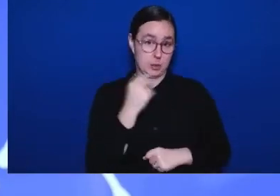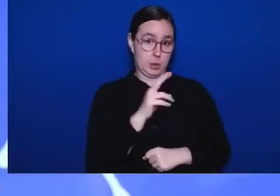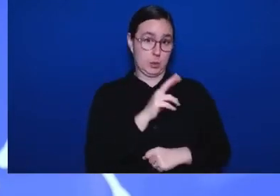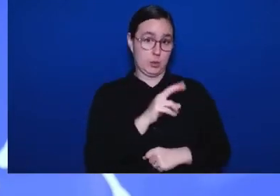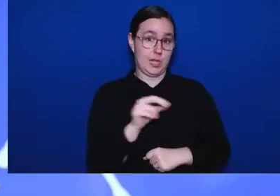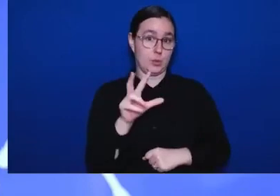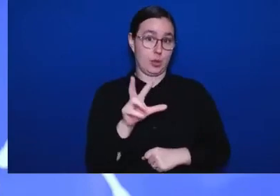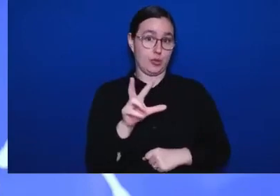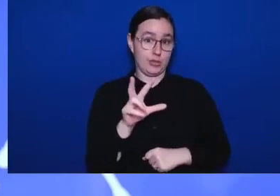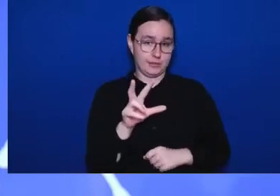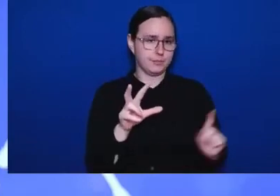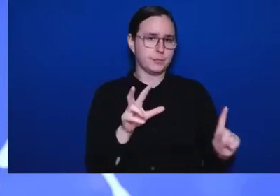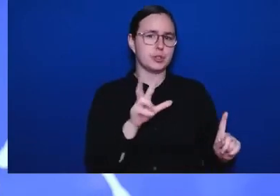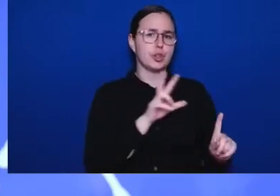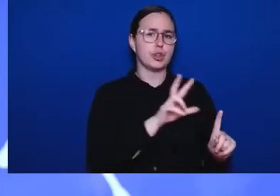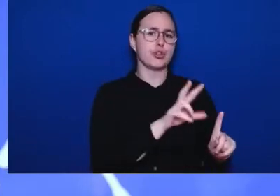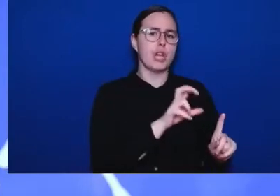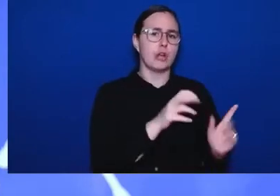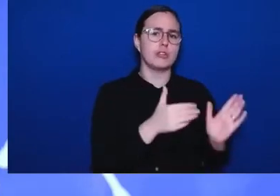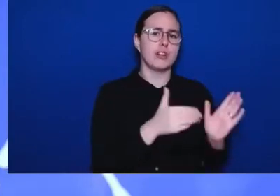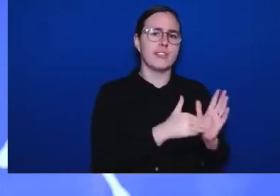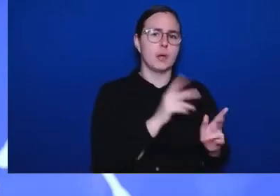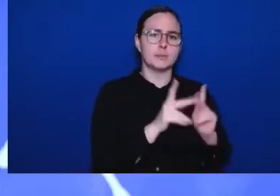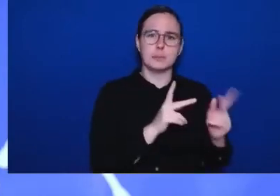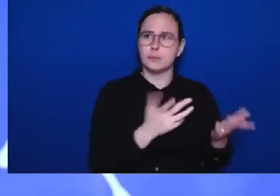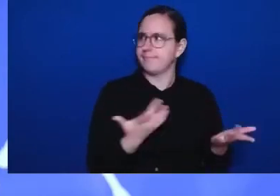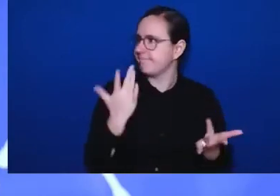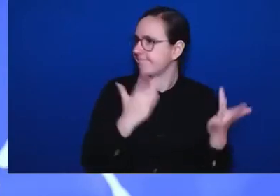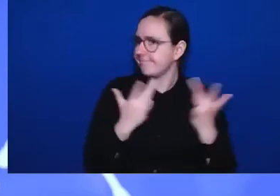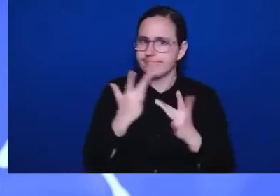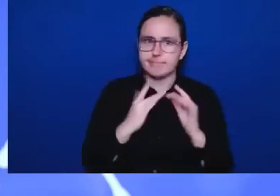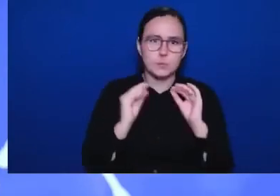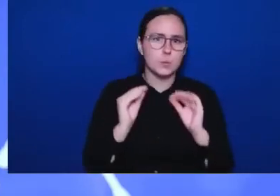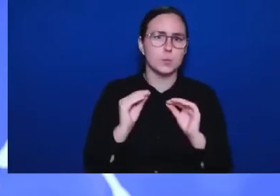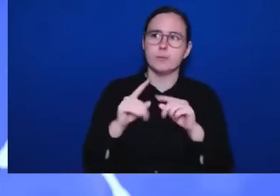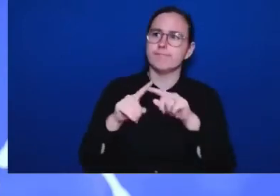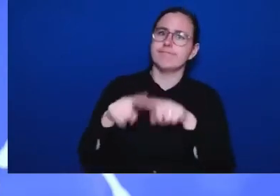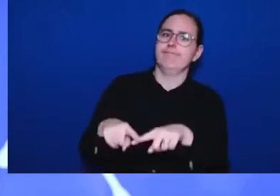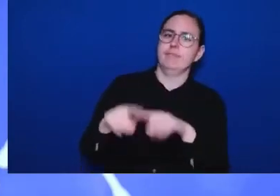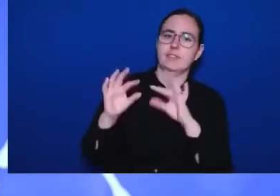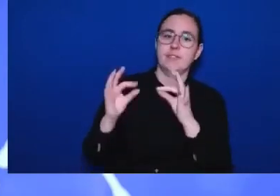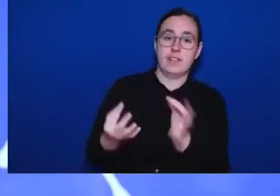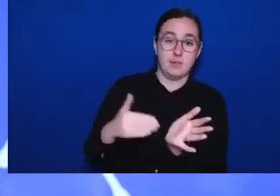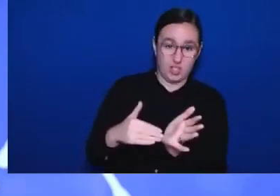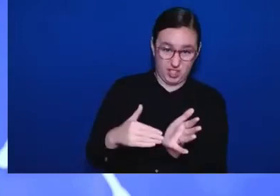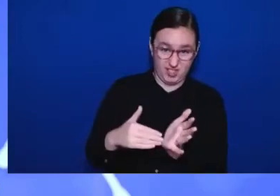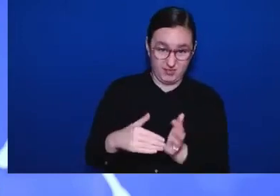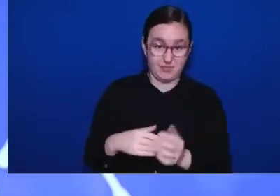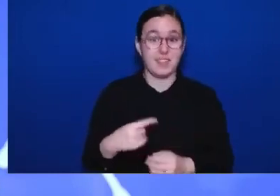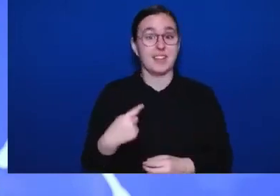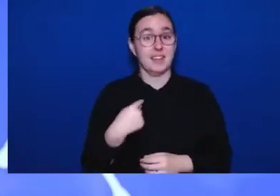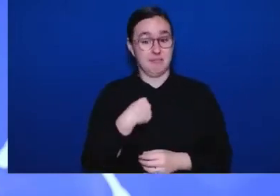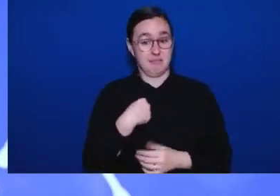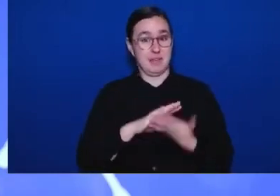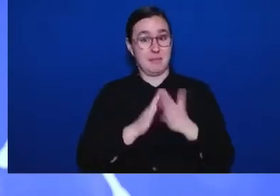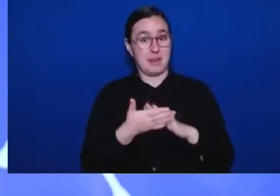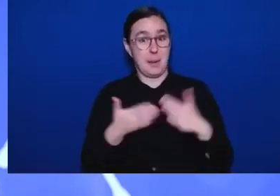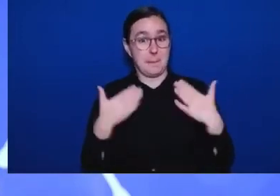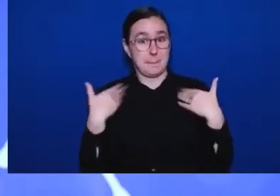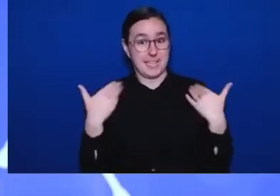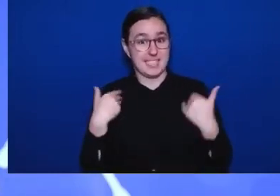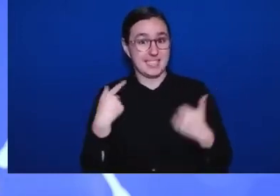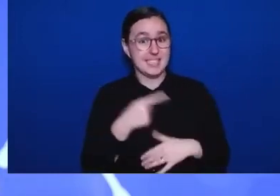family doctor. When I became Minister of Health, that number had climbed to more than 900,000. And so it's been a period of time. In fact, the number of